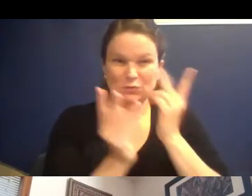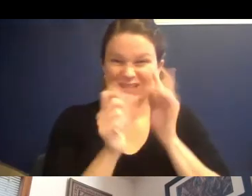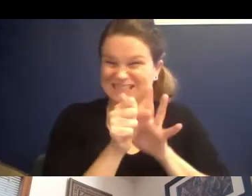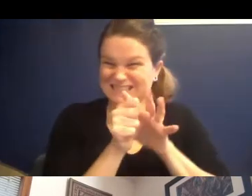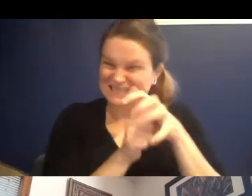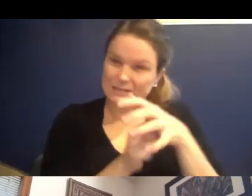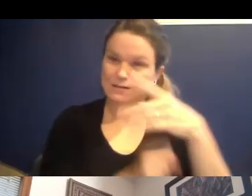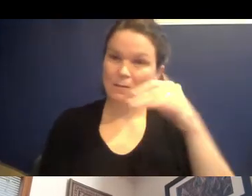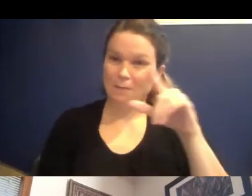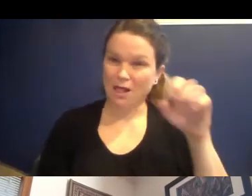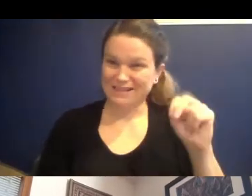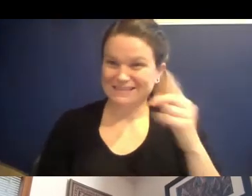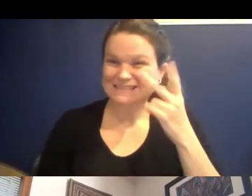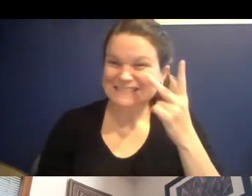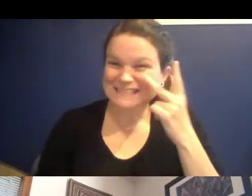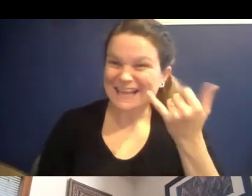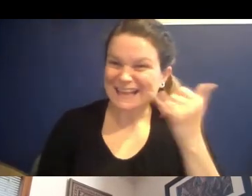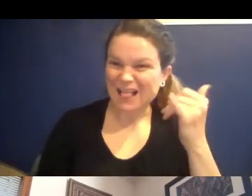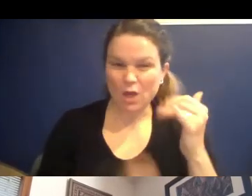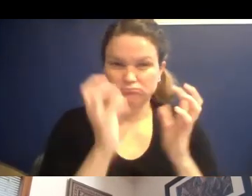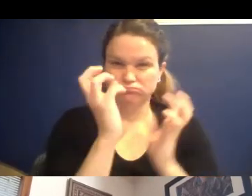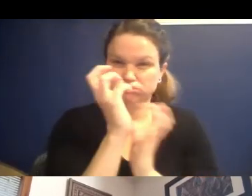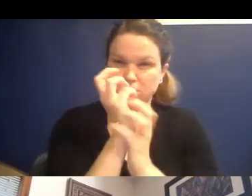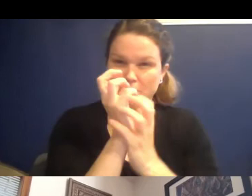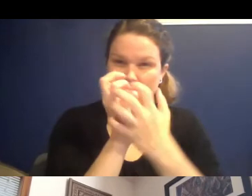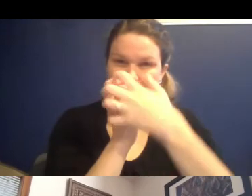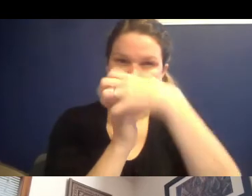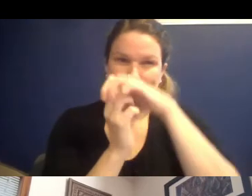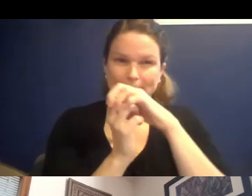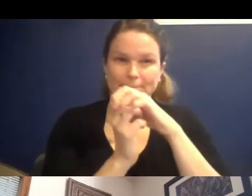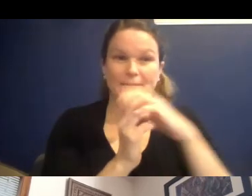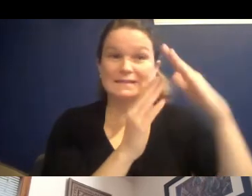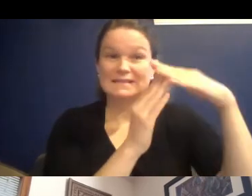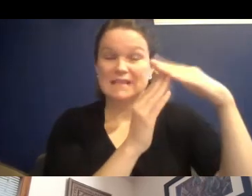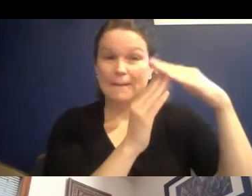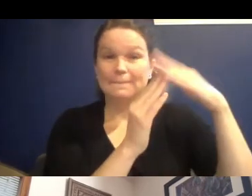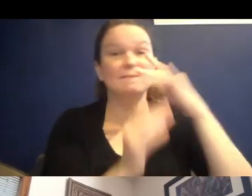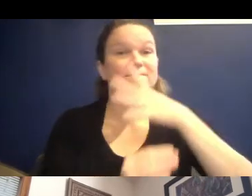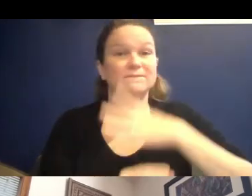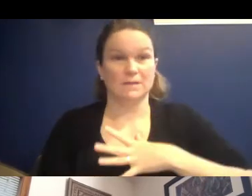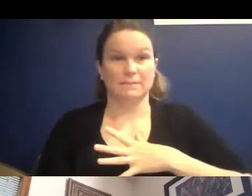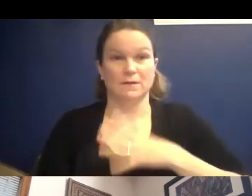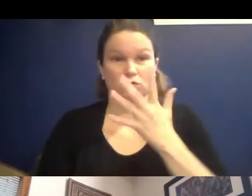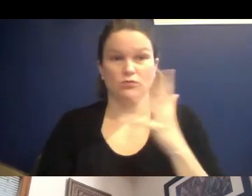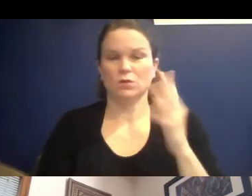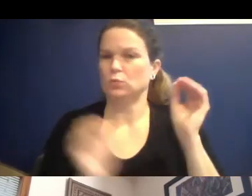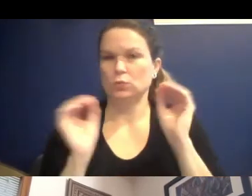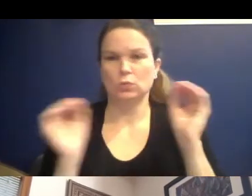yellow pollen. And on the top is a female, and it doesn't have female tree, and it doesn't have